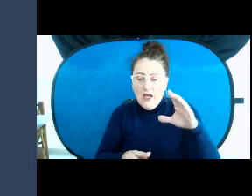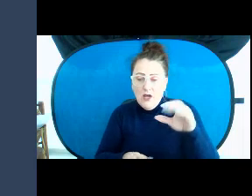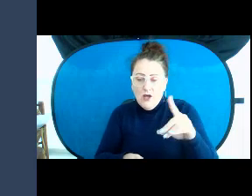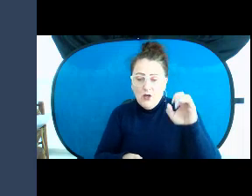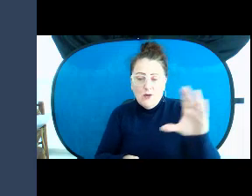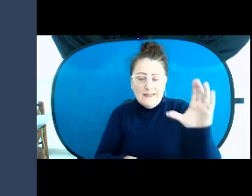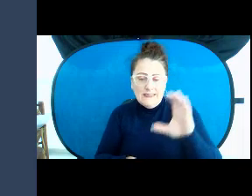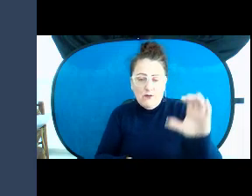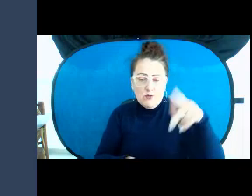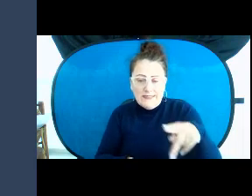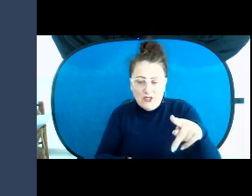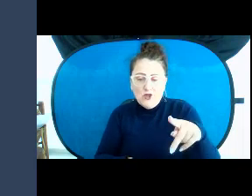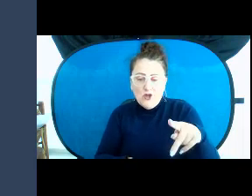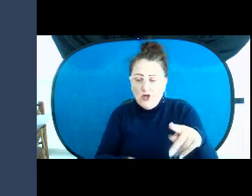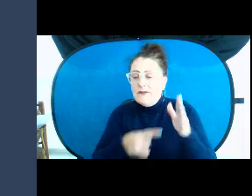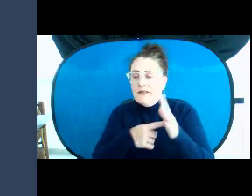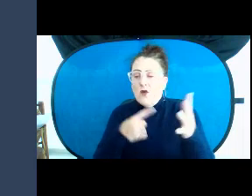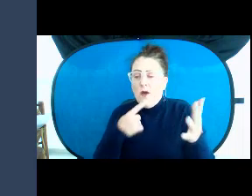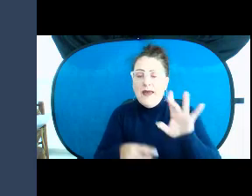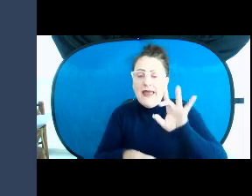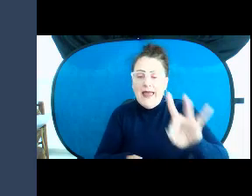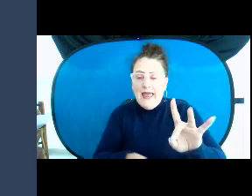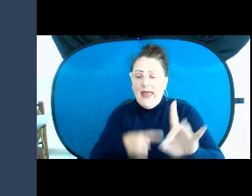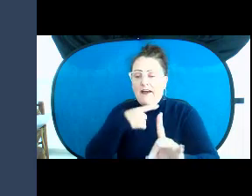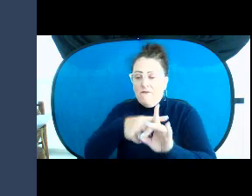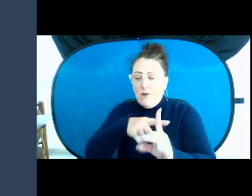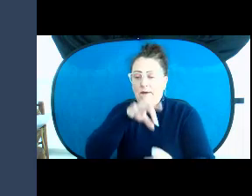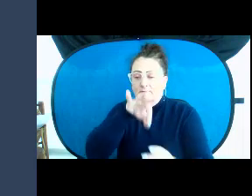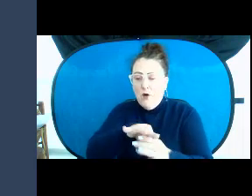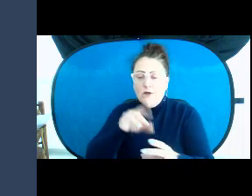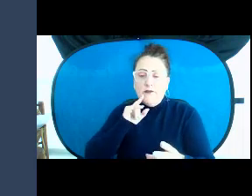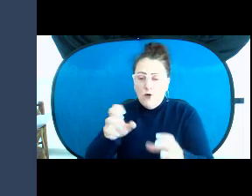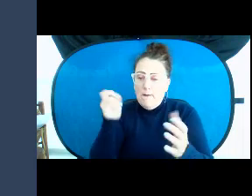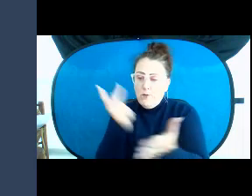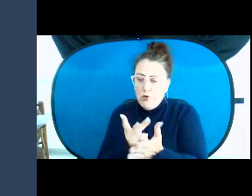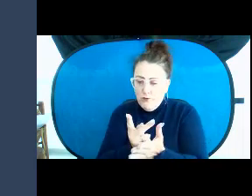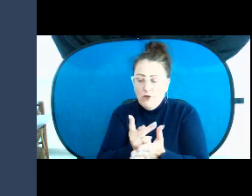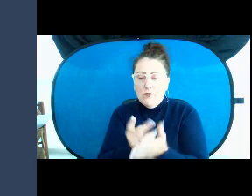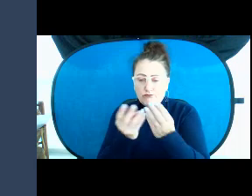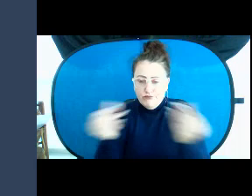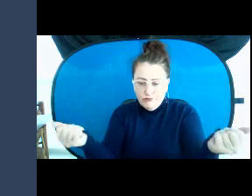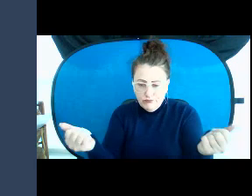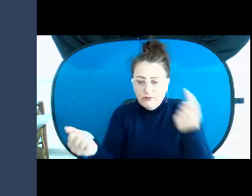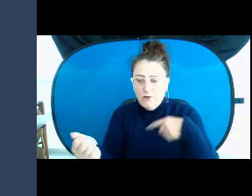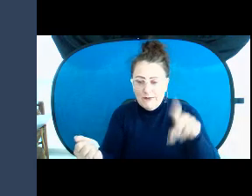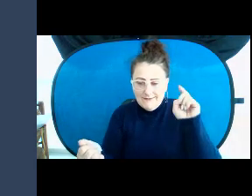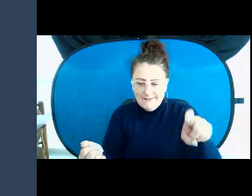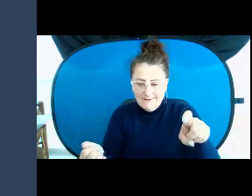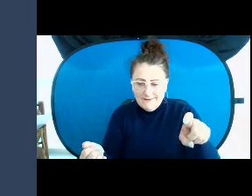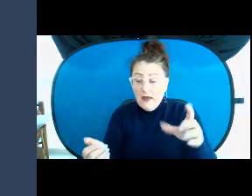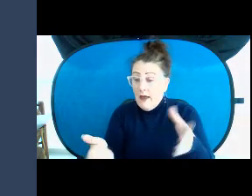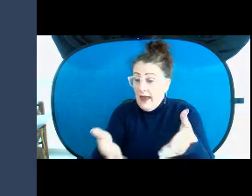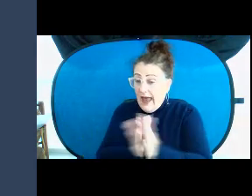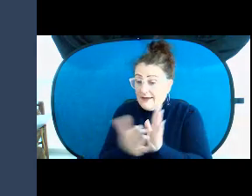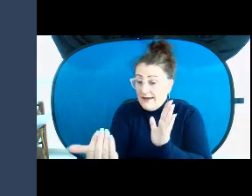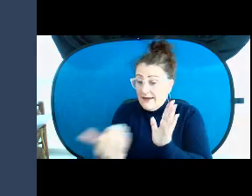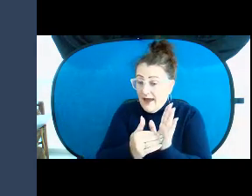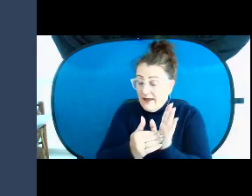Procedures specifies 8 affirmative votes are needed for commission approval of a resolution of necessity. I'd like to ask again